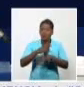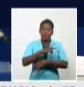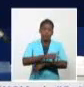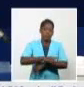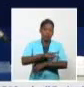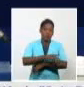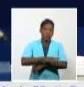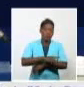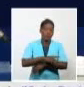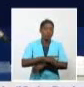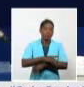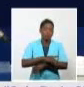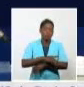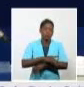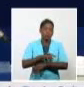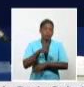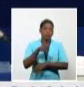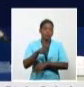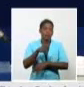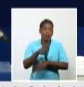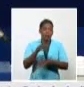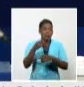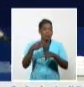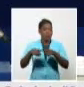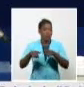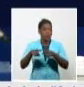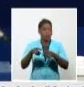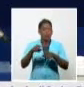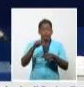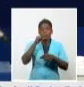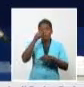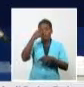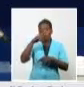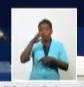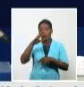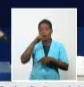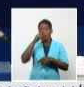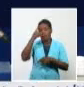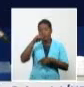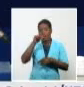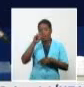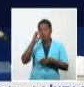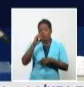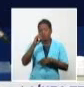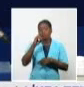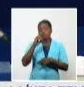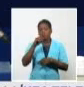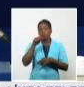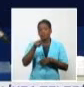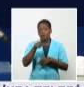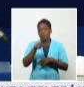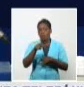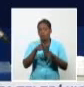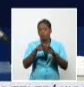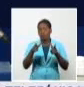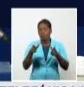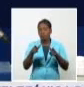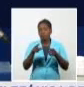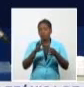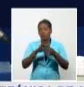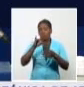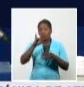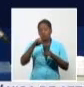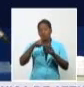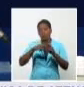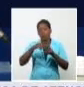Canada 5.81%, and Mexico 9.63%. In short, of the 35 countries in the region, 12 have a